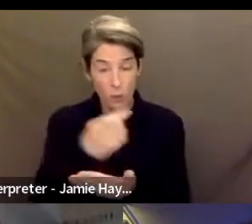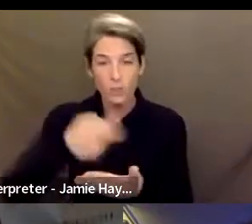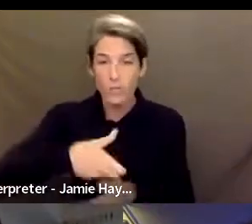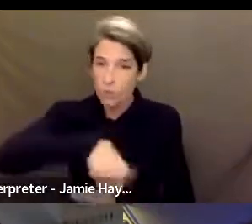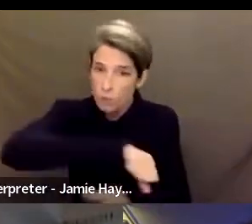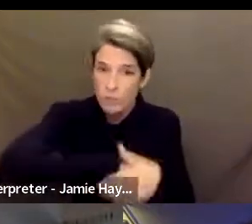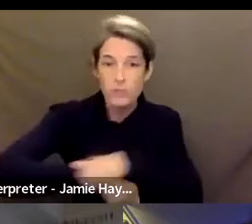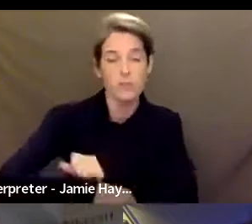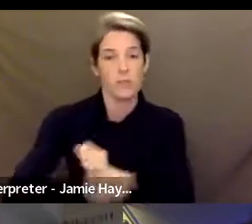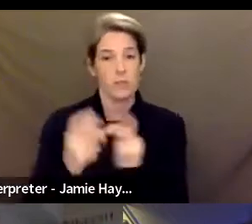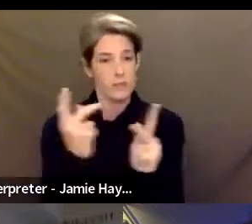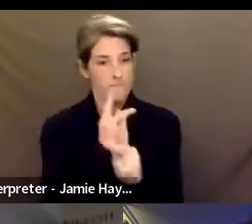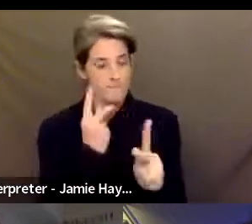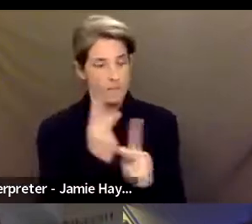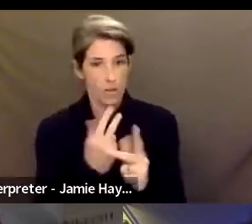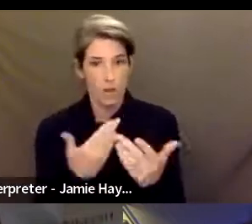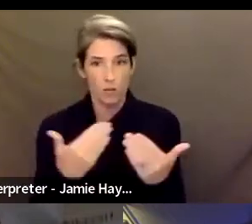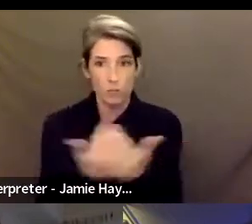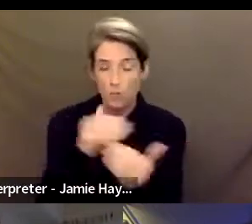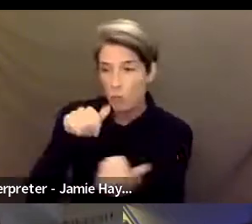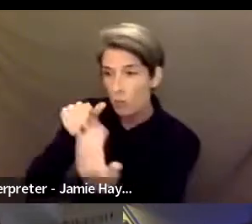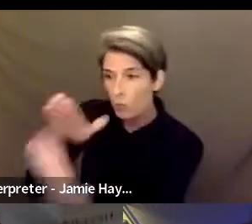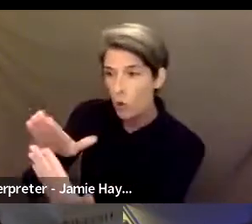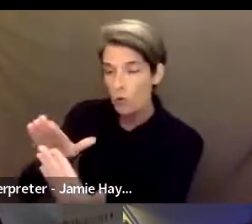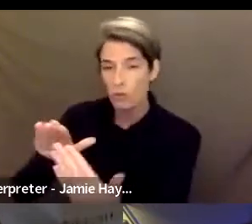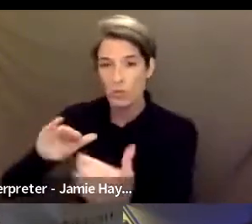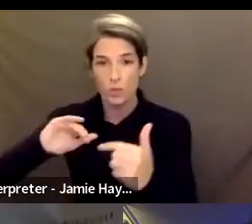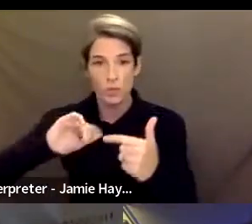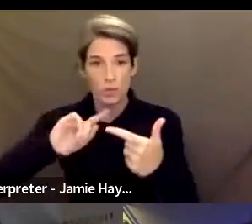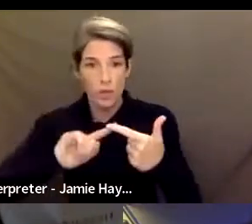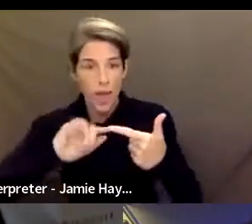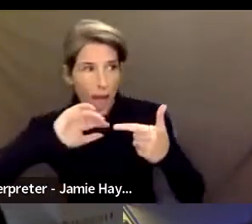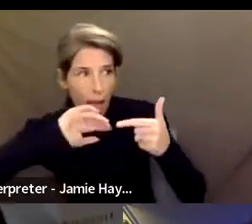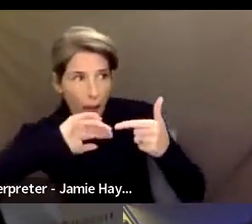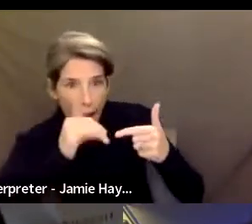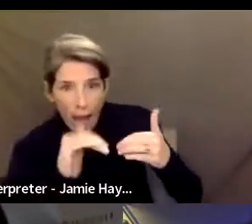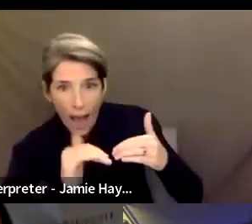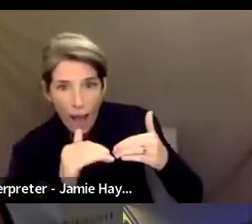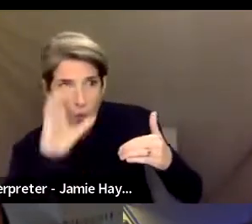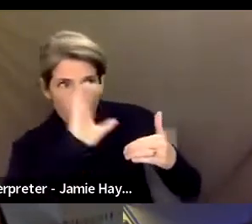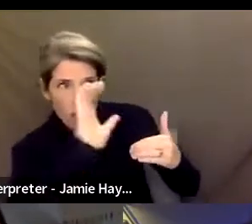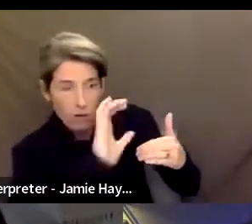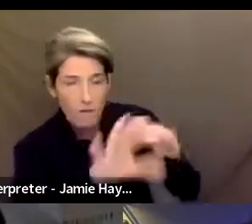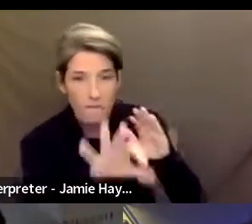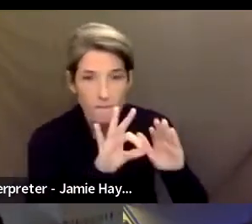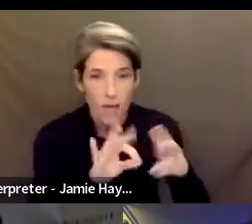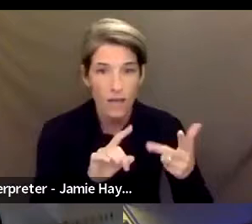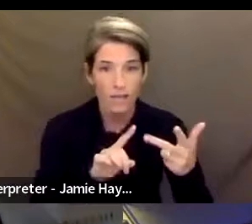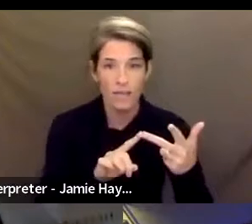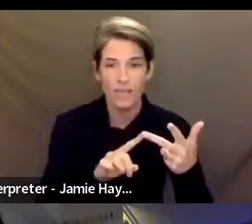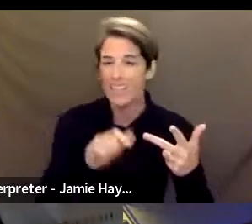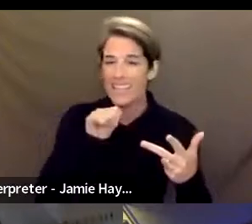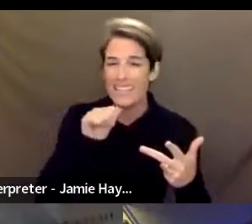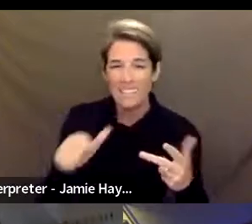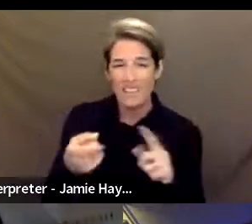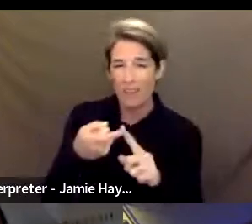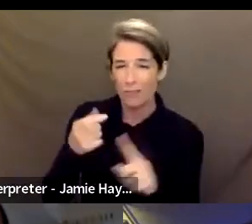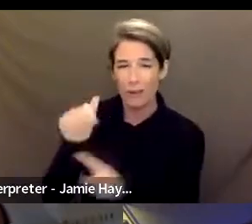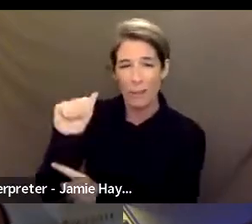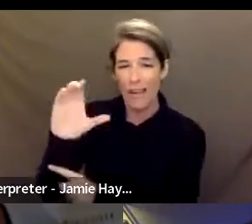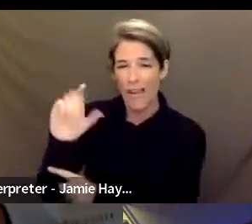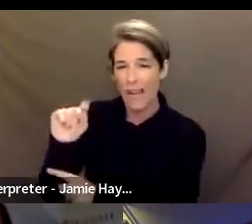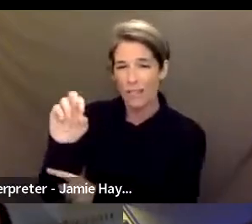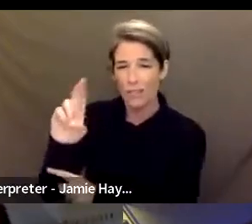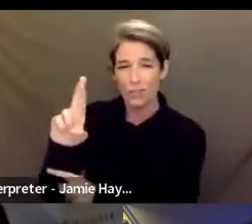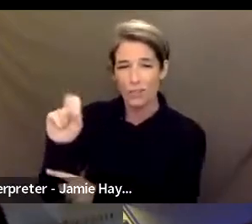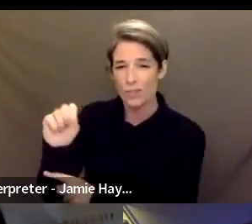looking, expanding how you're looking. It's not just going to come from Actors Access and playbill.com anymore. Like, you have